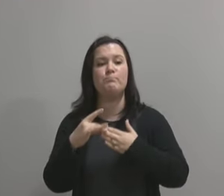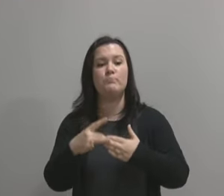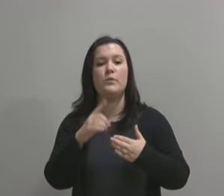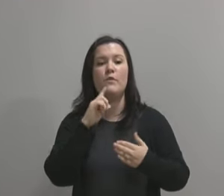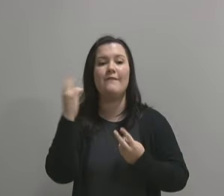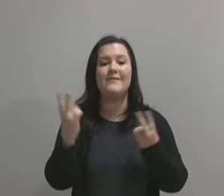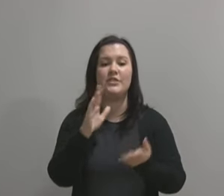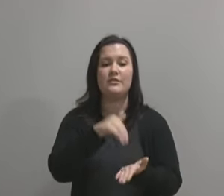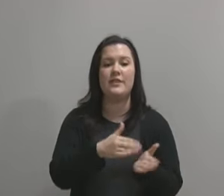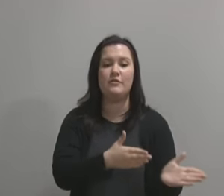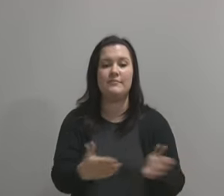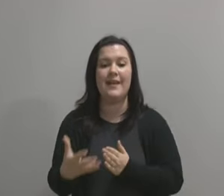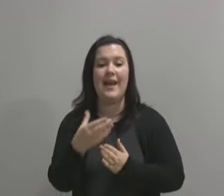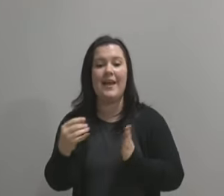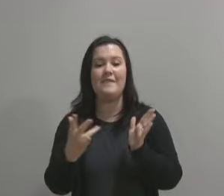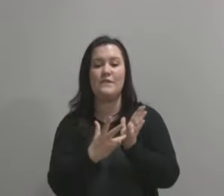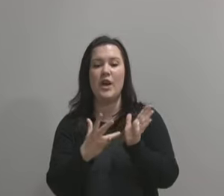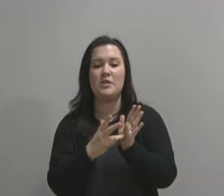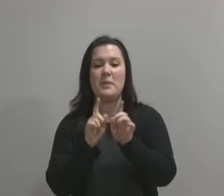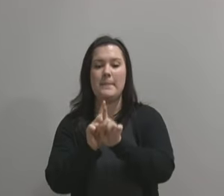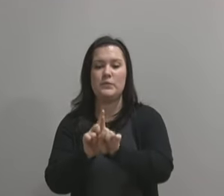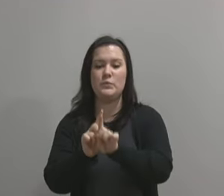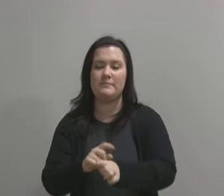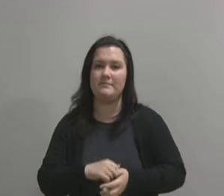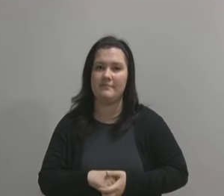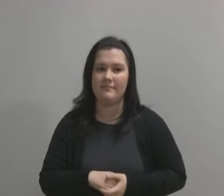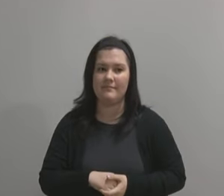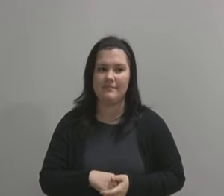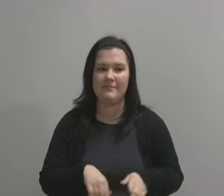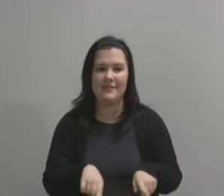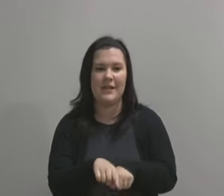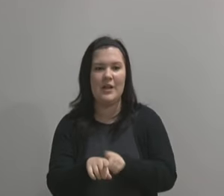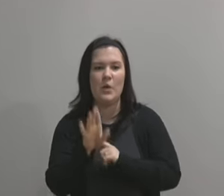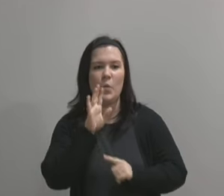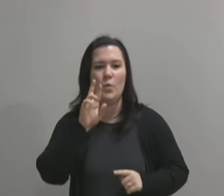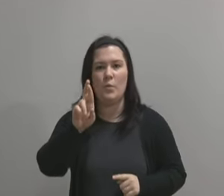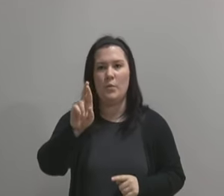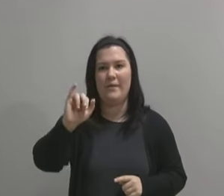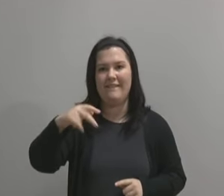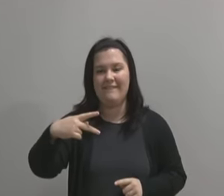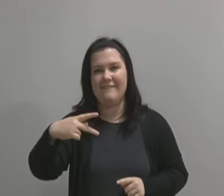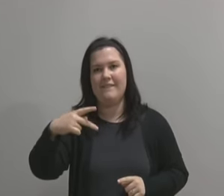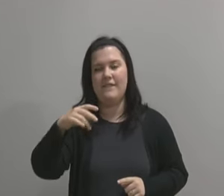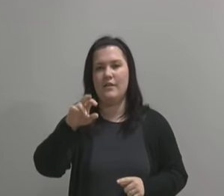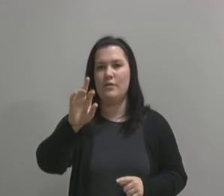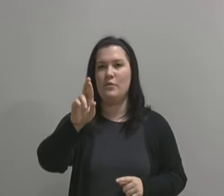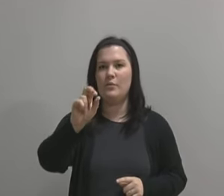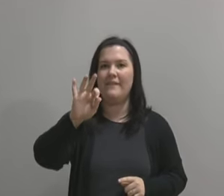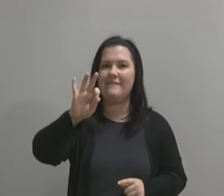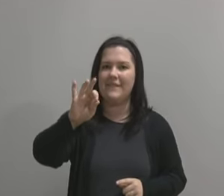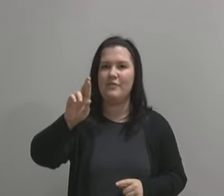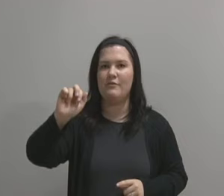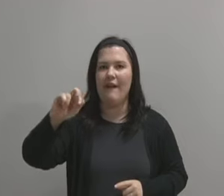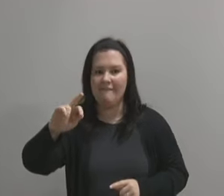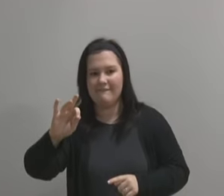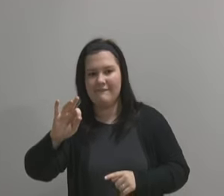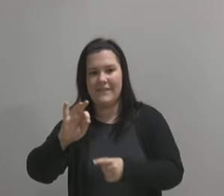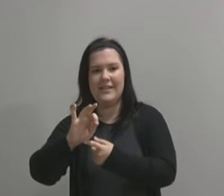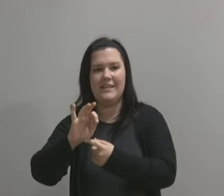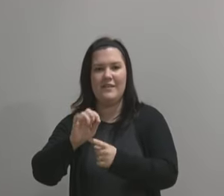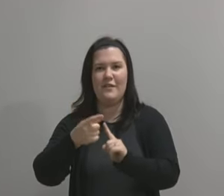mentor. He also played Riffraff in UTD's 2019 production of The Rocky Horror